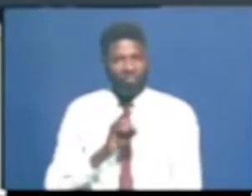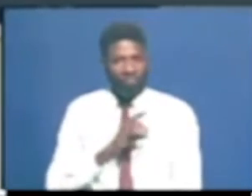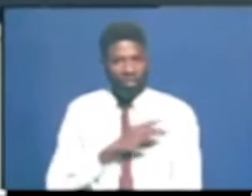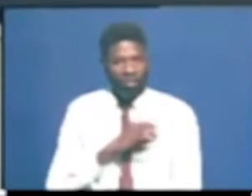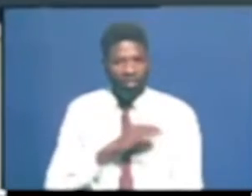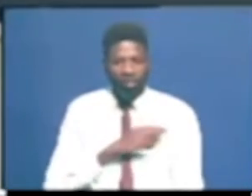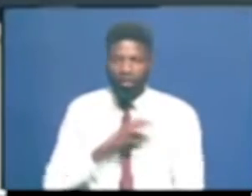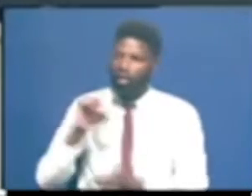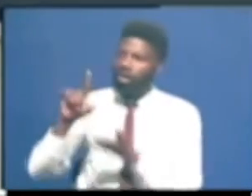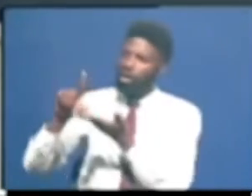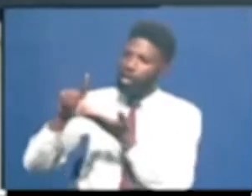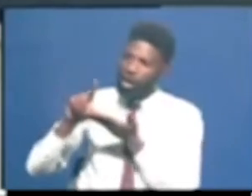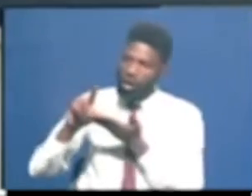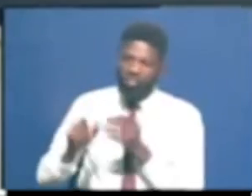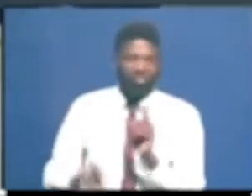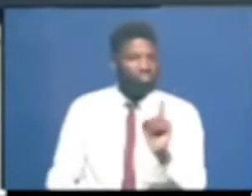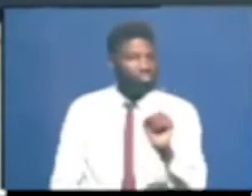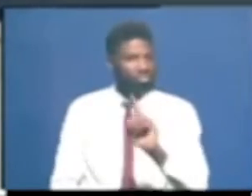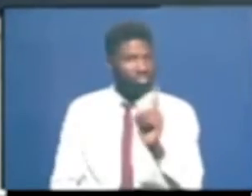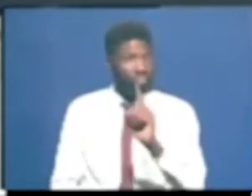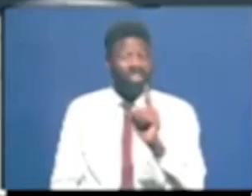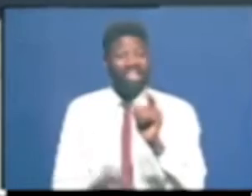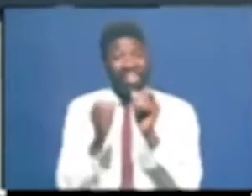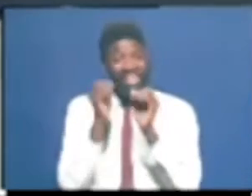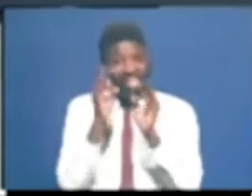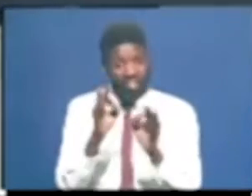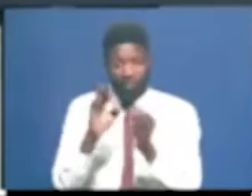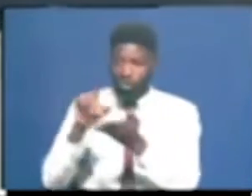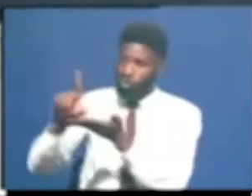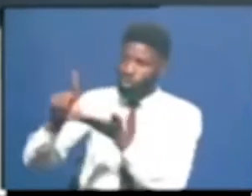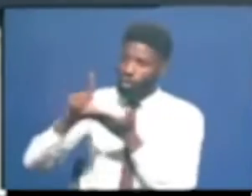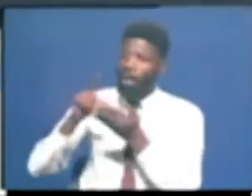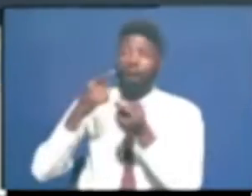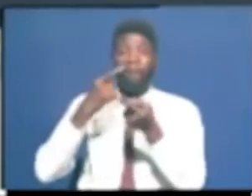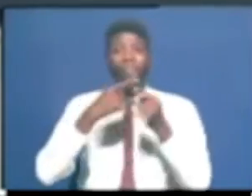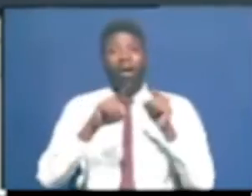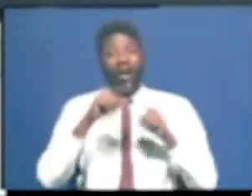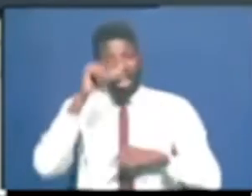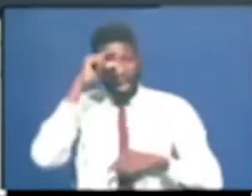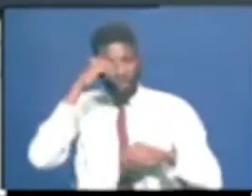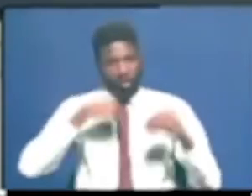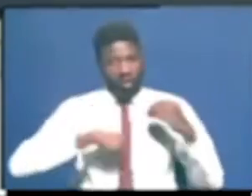Debt in a cleaned-up government is an enabler, not a burden.